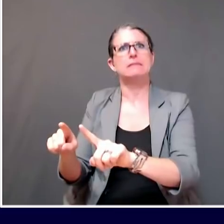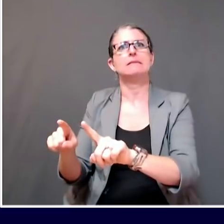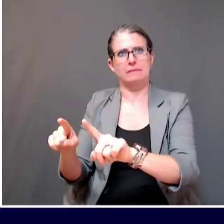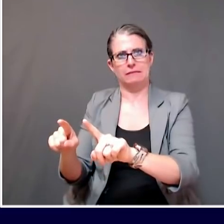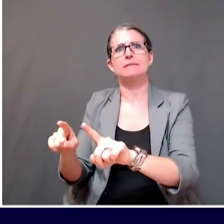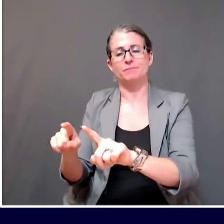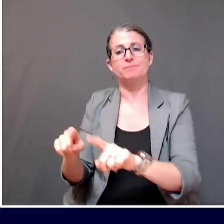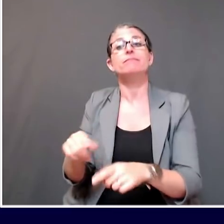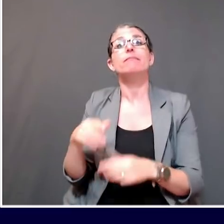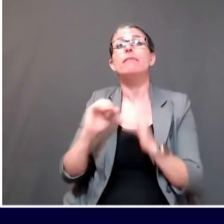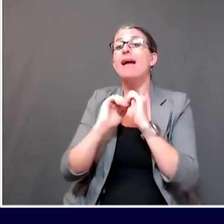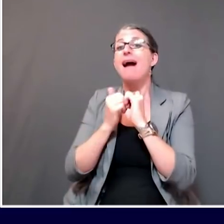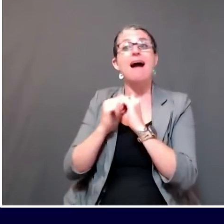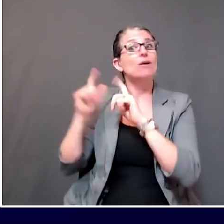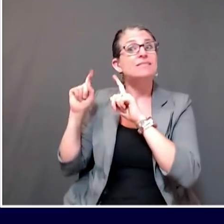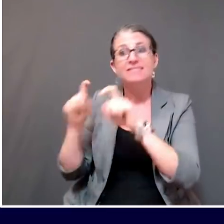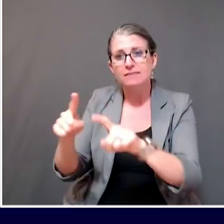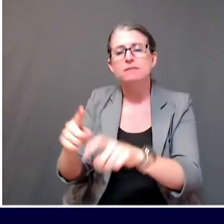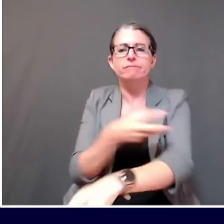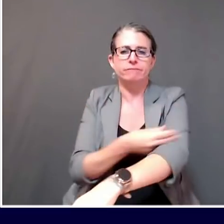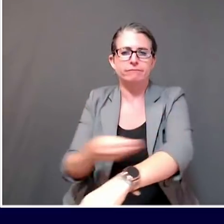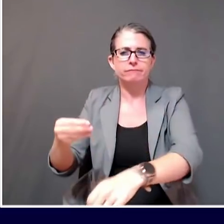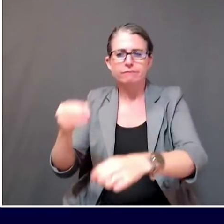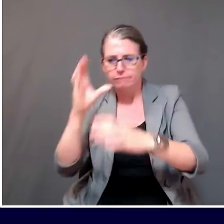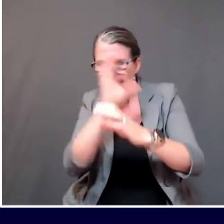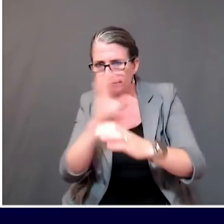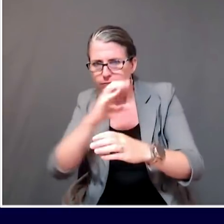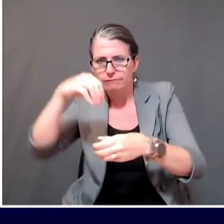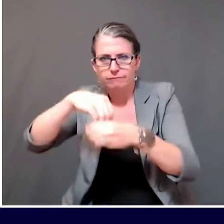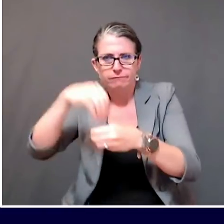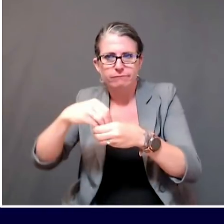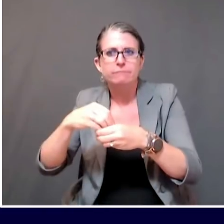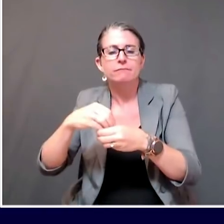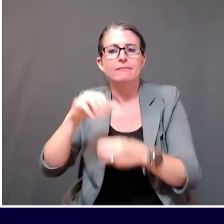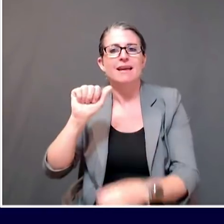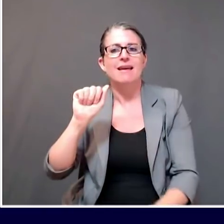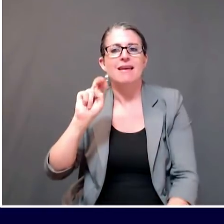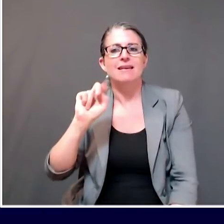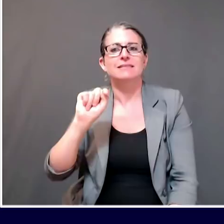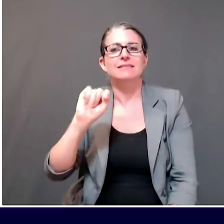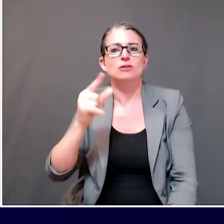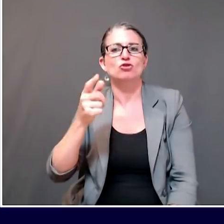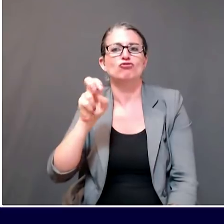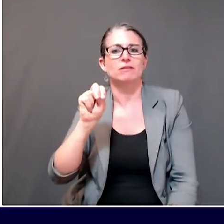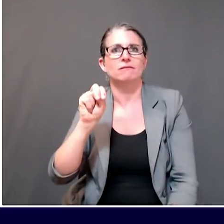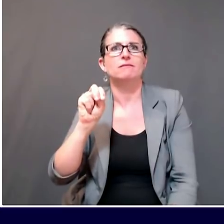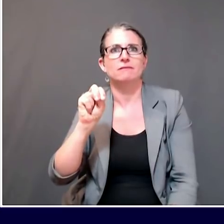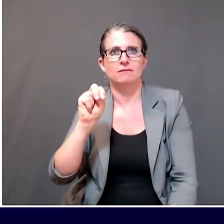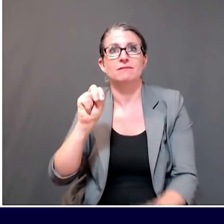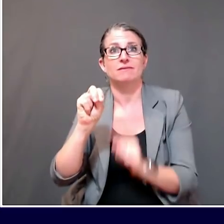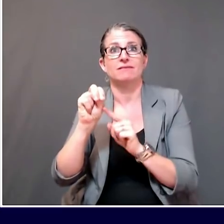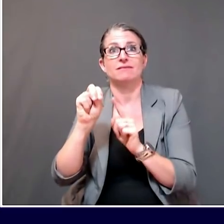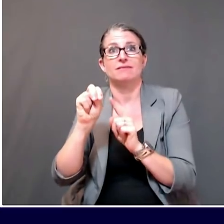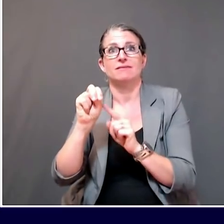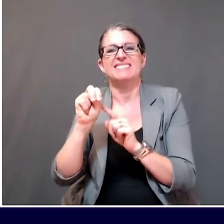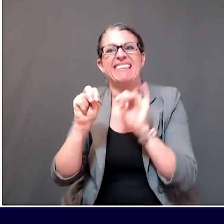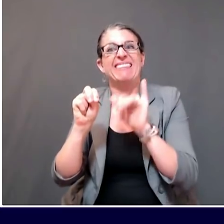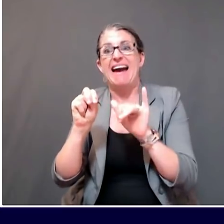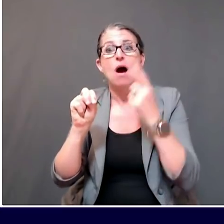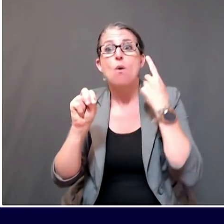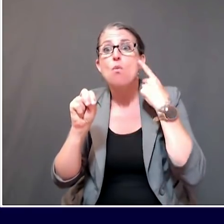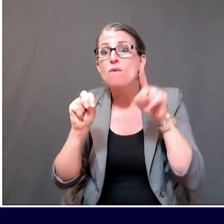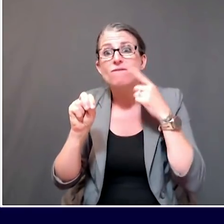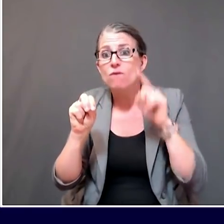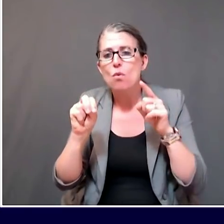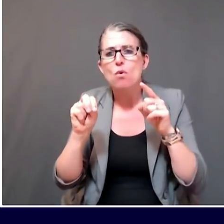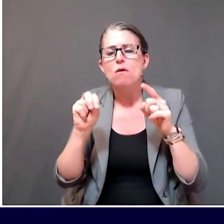newer. It involves looking for the protein spikes that are on the surface of the virus. This is a